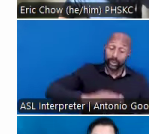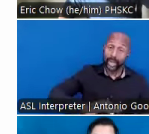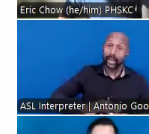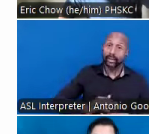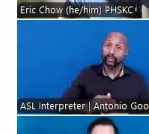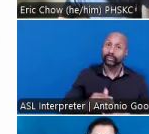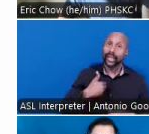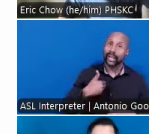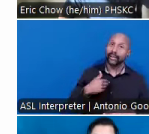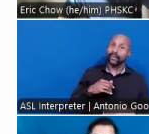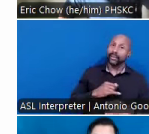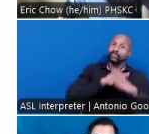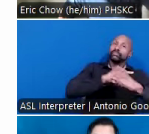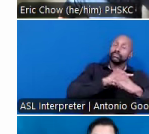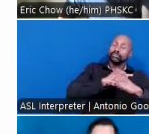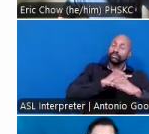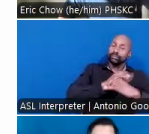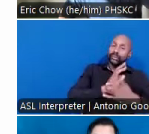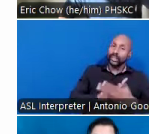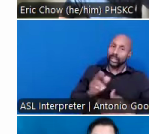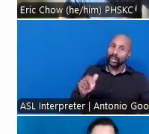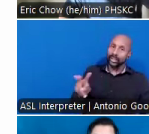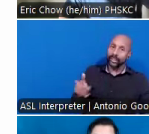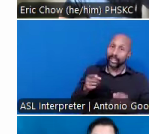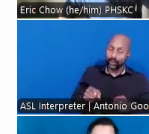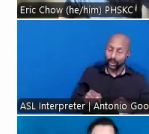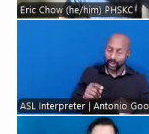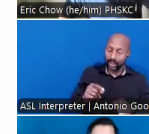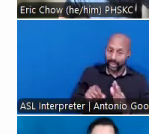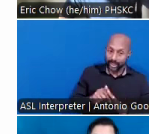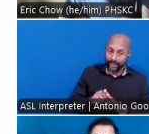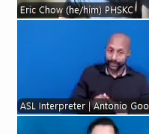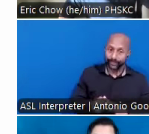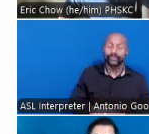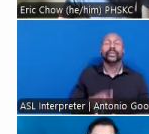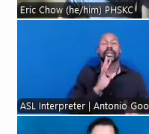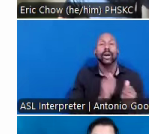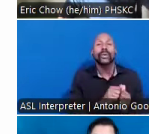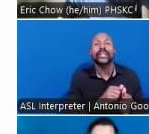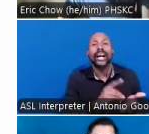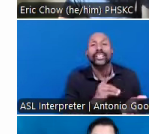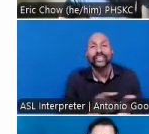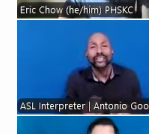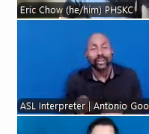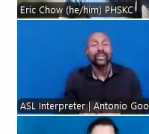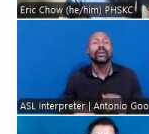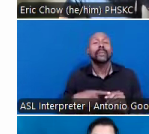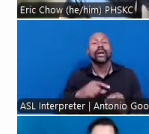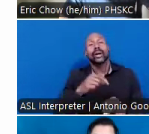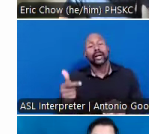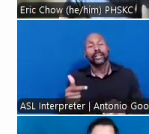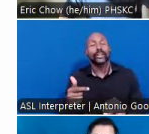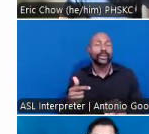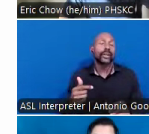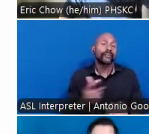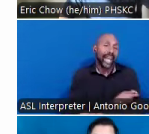talk to your doctor about other vaccines that are recommended for you during pregnancy. I think one important one that we're trying to make sure that people